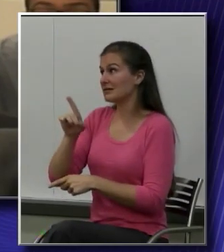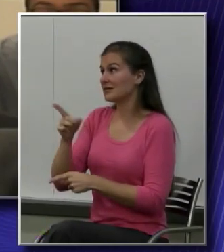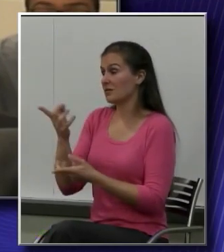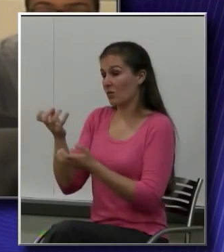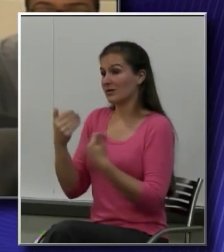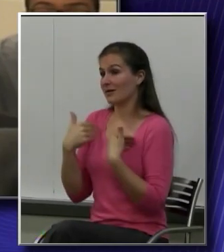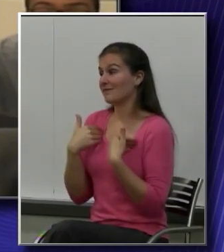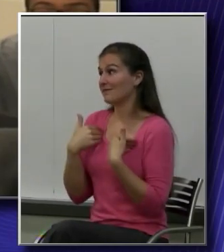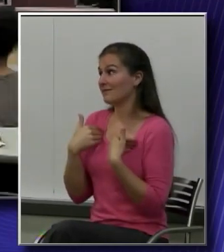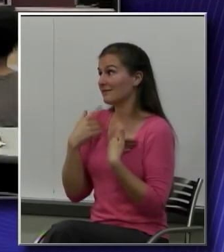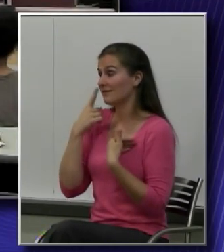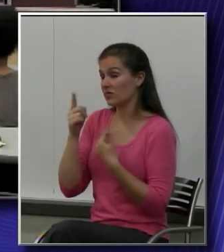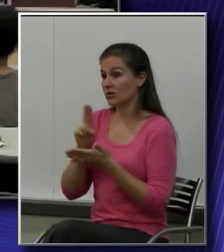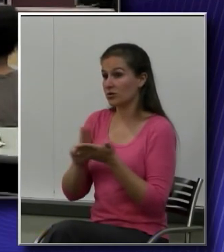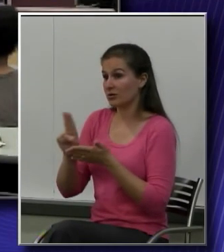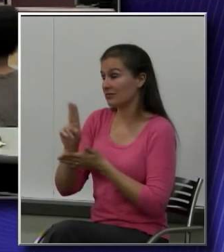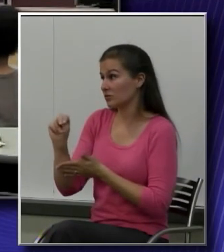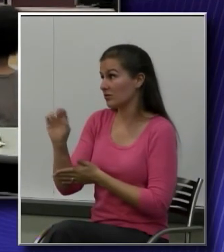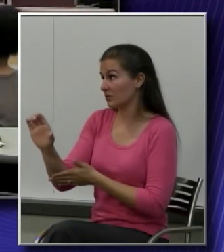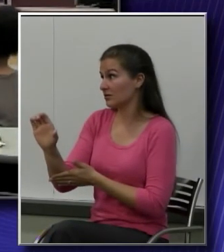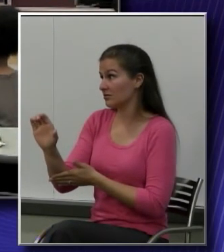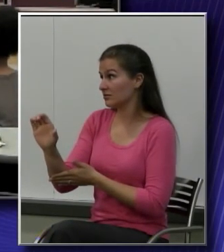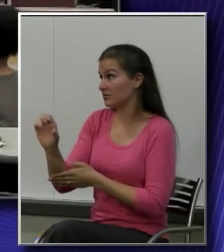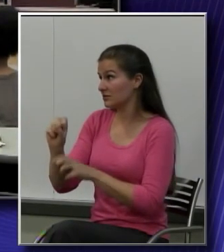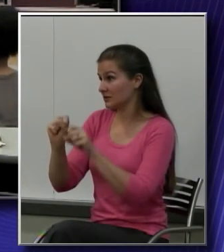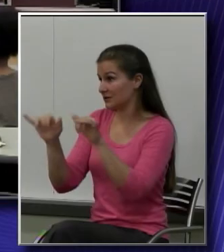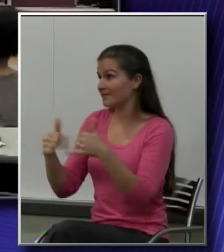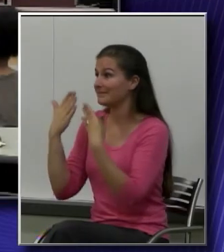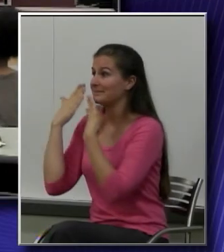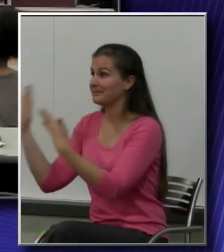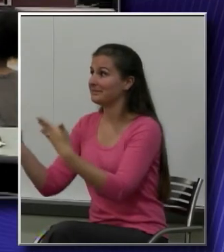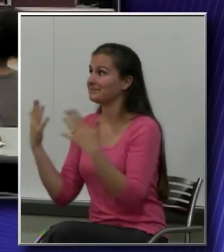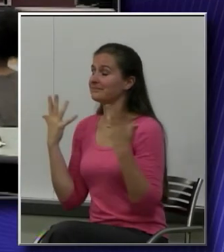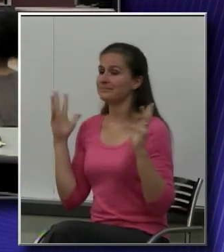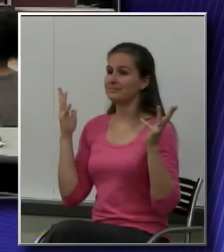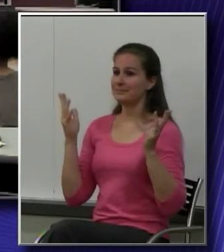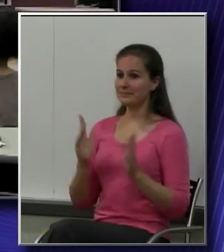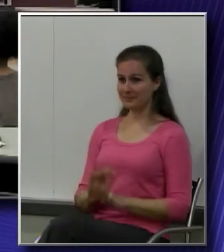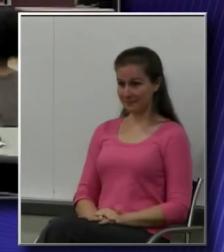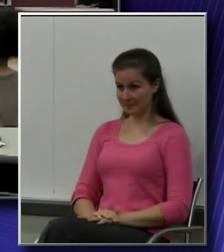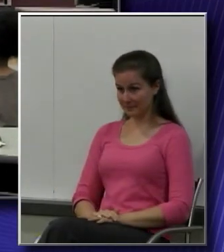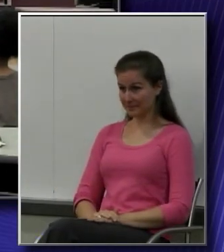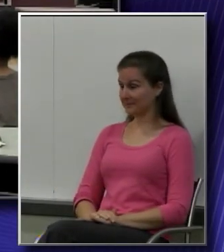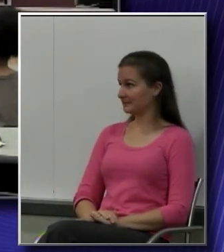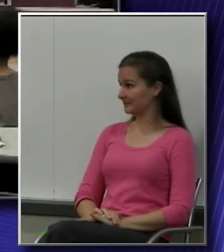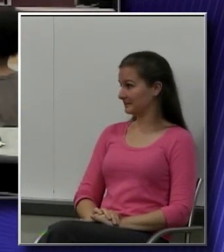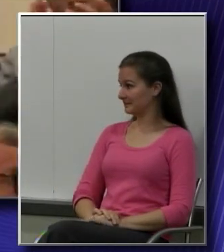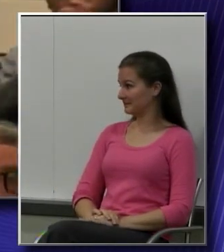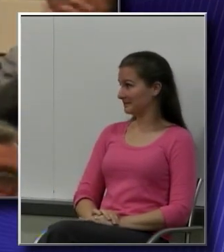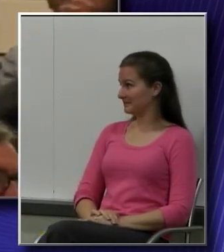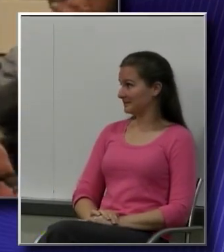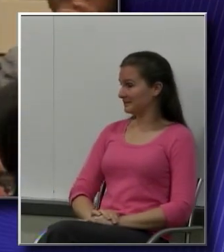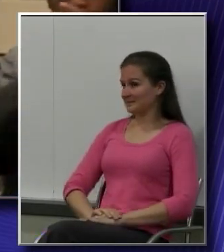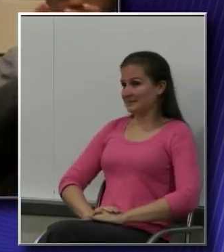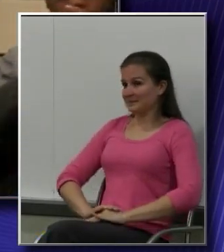to have the University of North Carolina system. Thank you. Thank you.